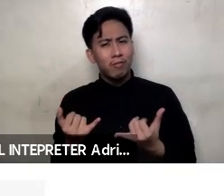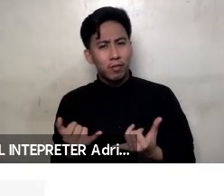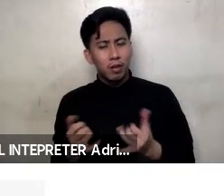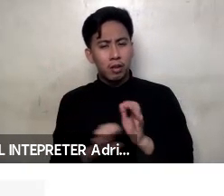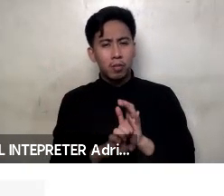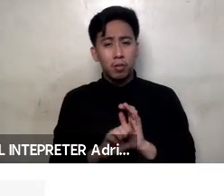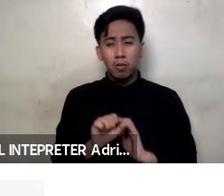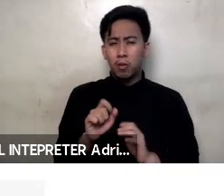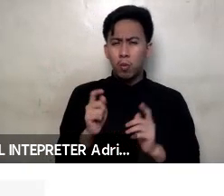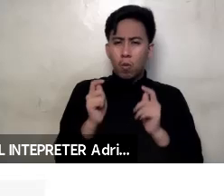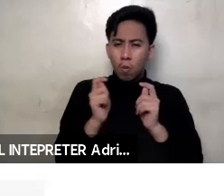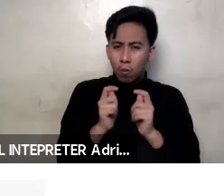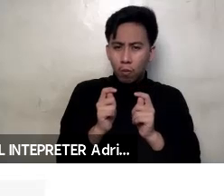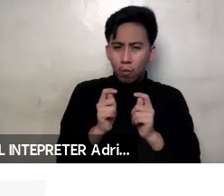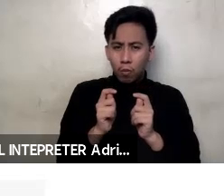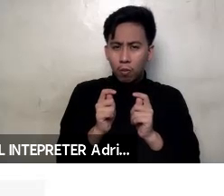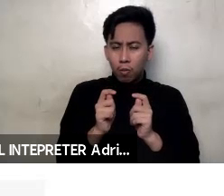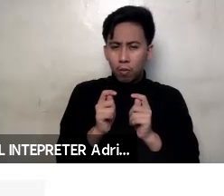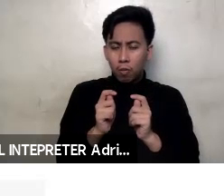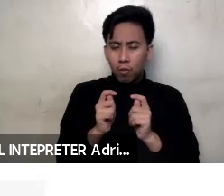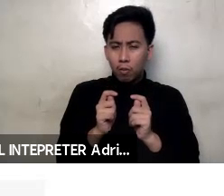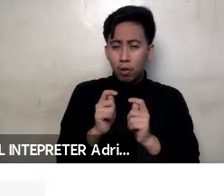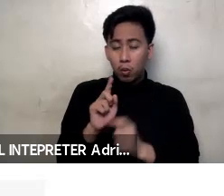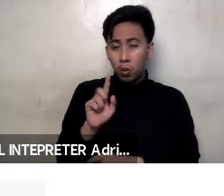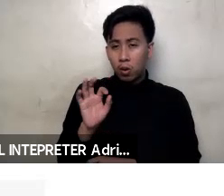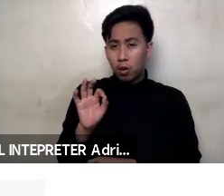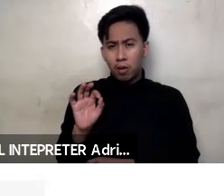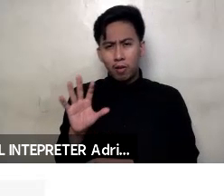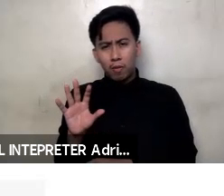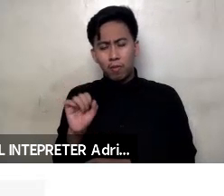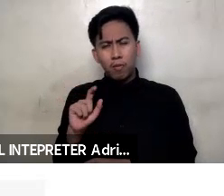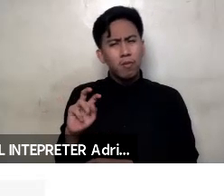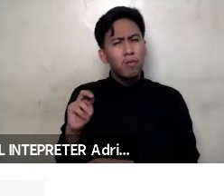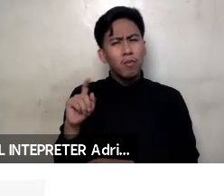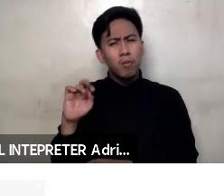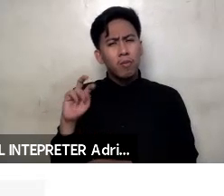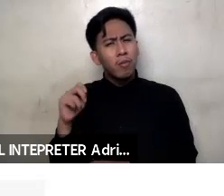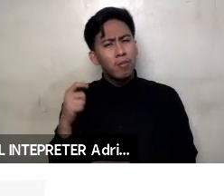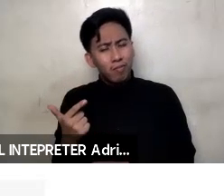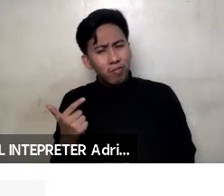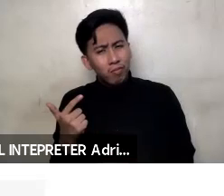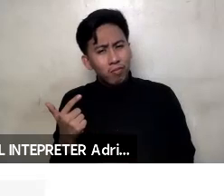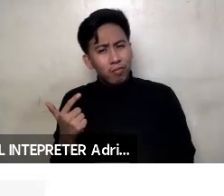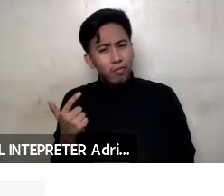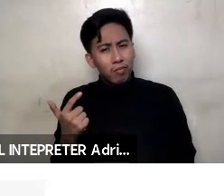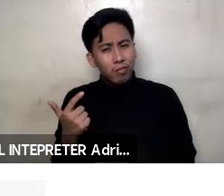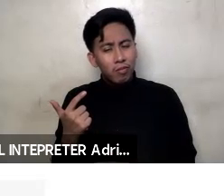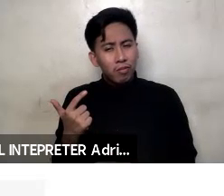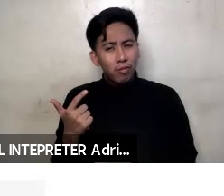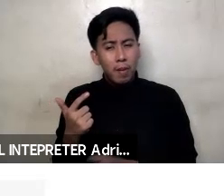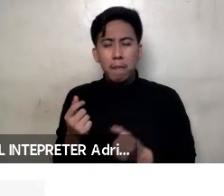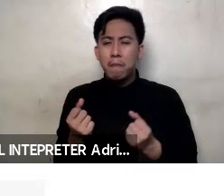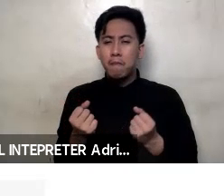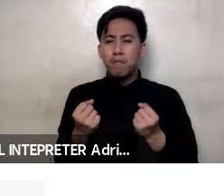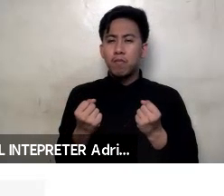stunting, way back in 1995, when we defined very high stunting, that is a prevalence of more than